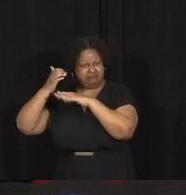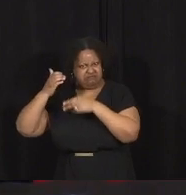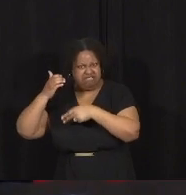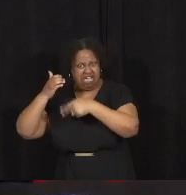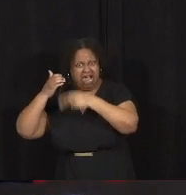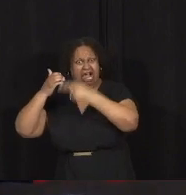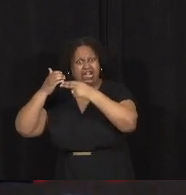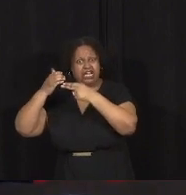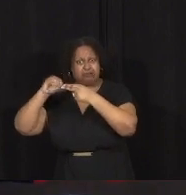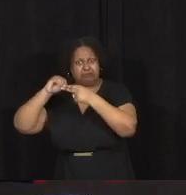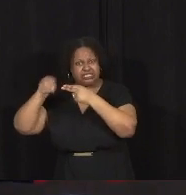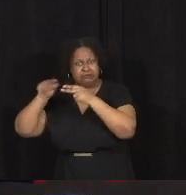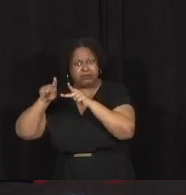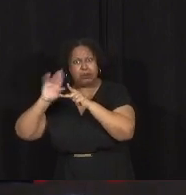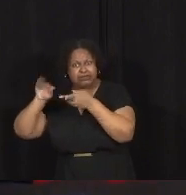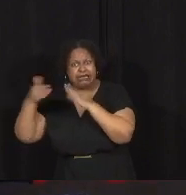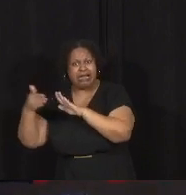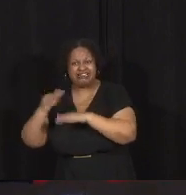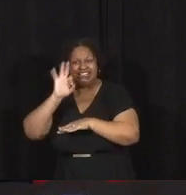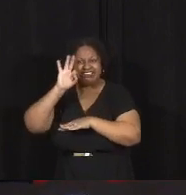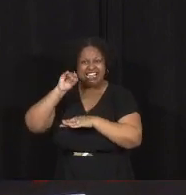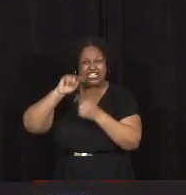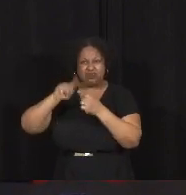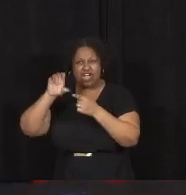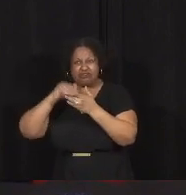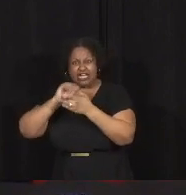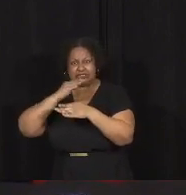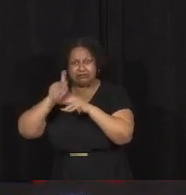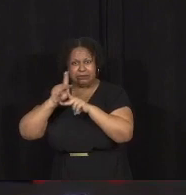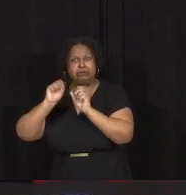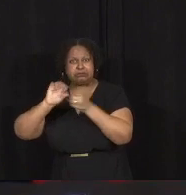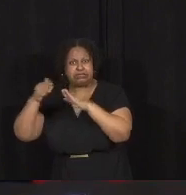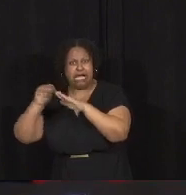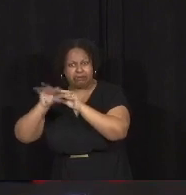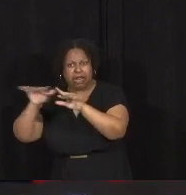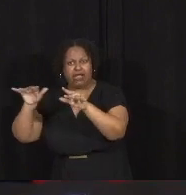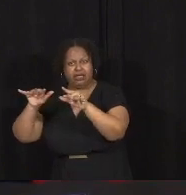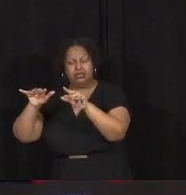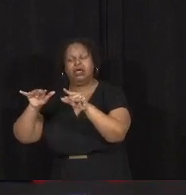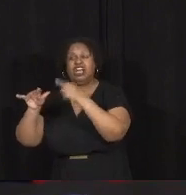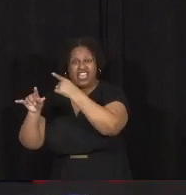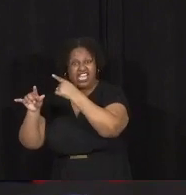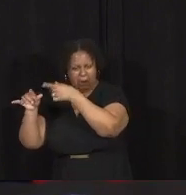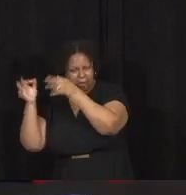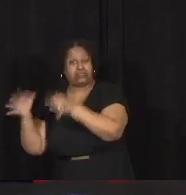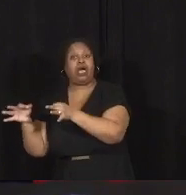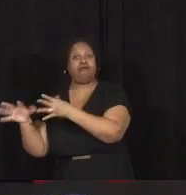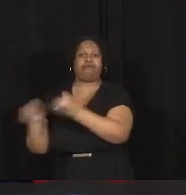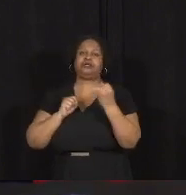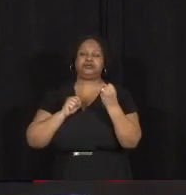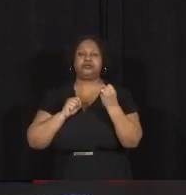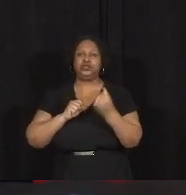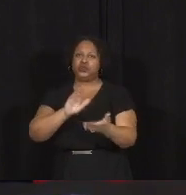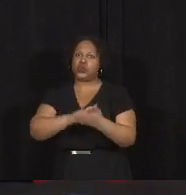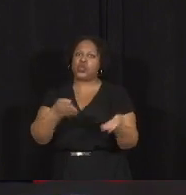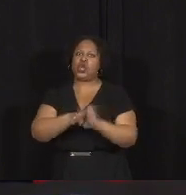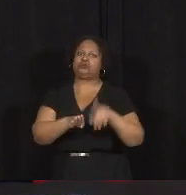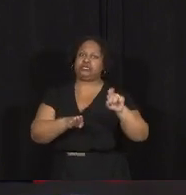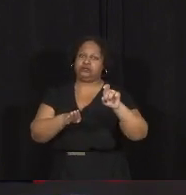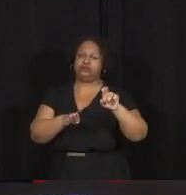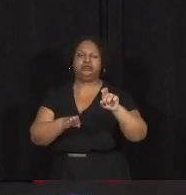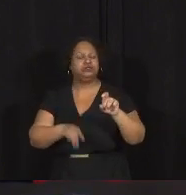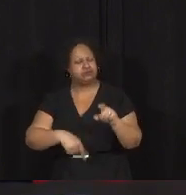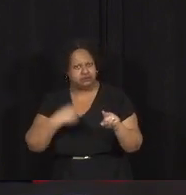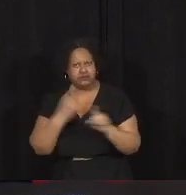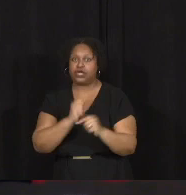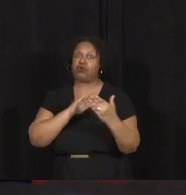and 100,000, they moved very quickly to shut the schools, which was the right thing to do. Can I just, through our moderator,